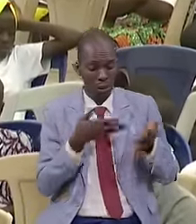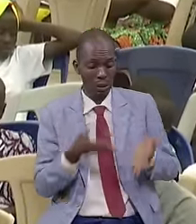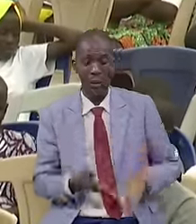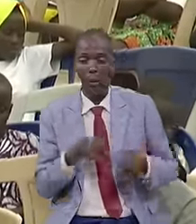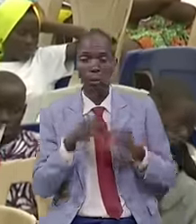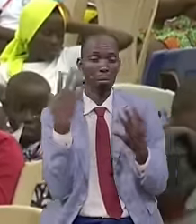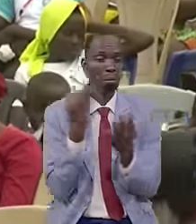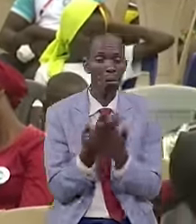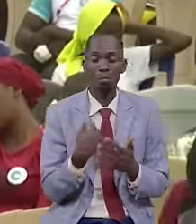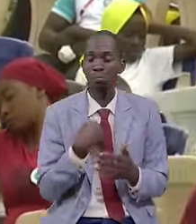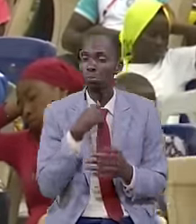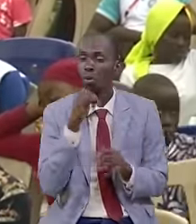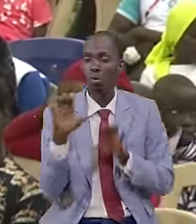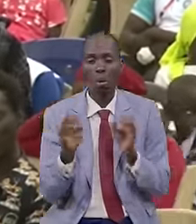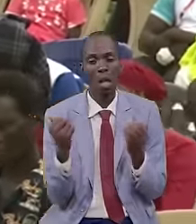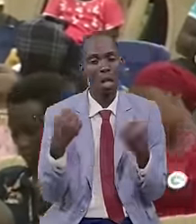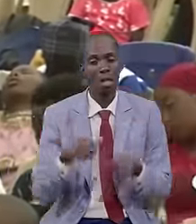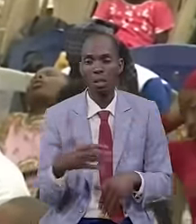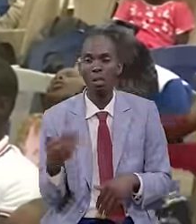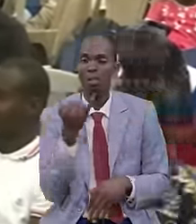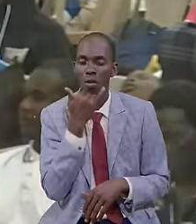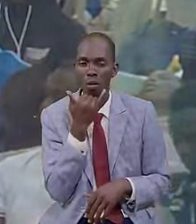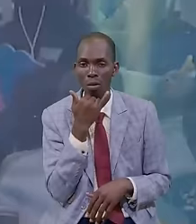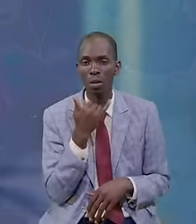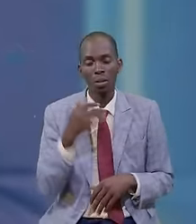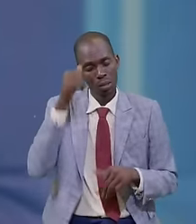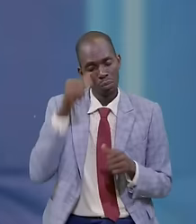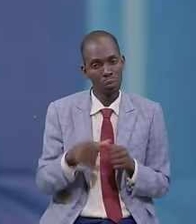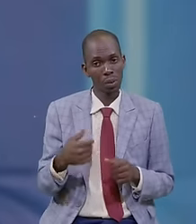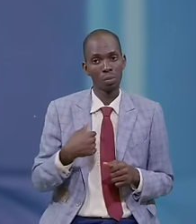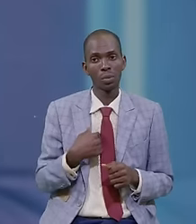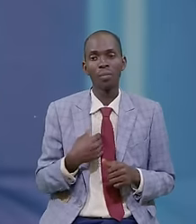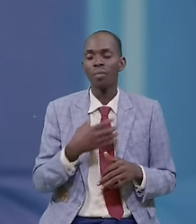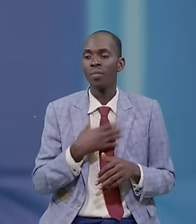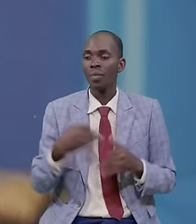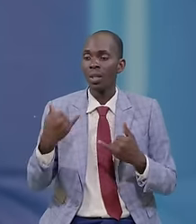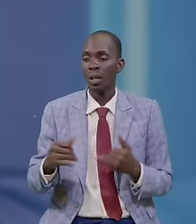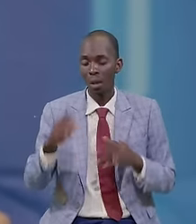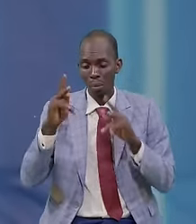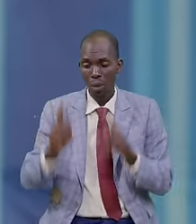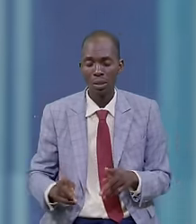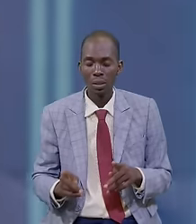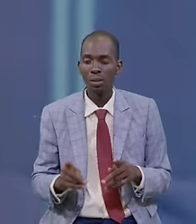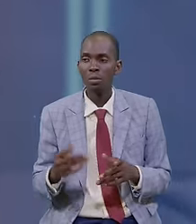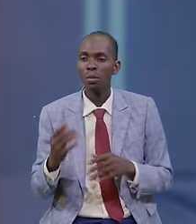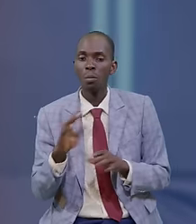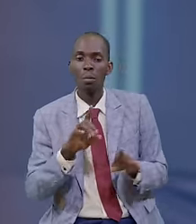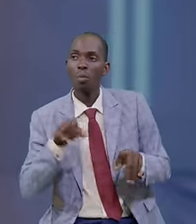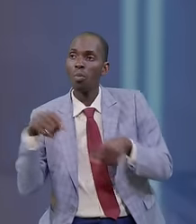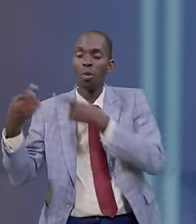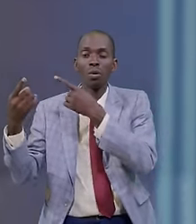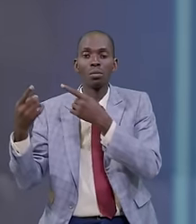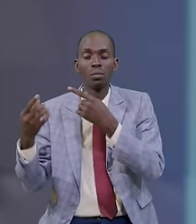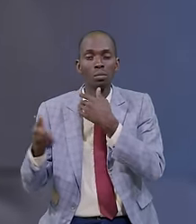me. And the man got back. And the fellow was so happy with what is God. He